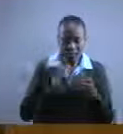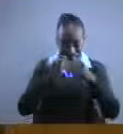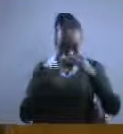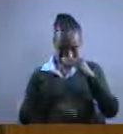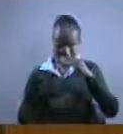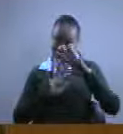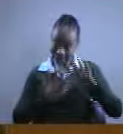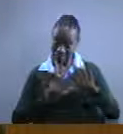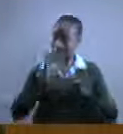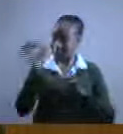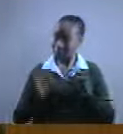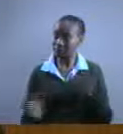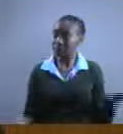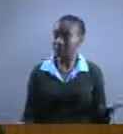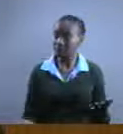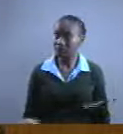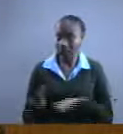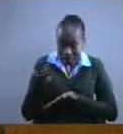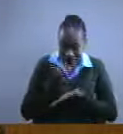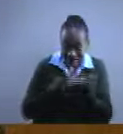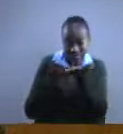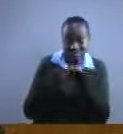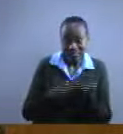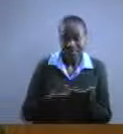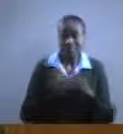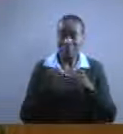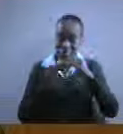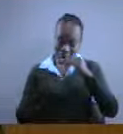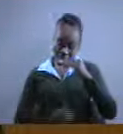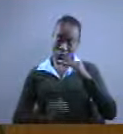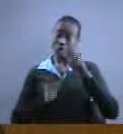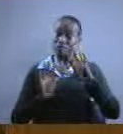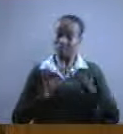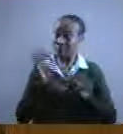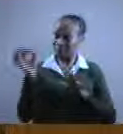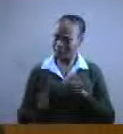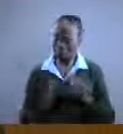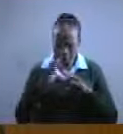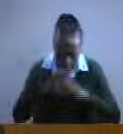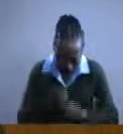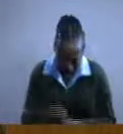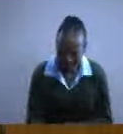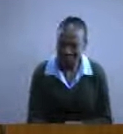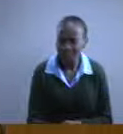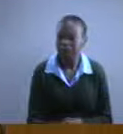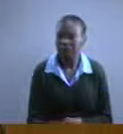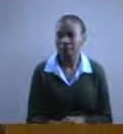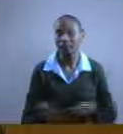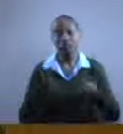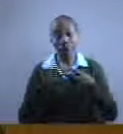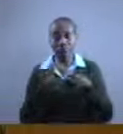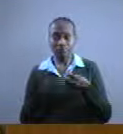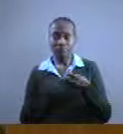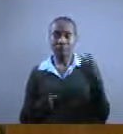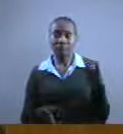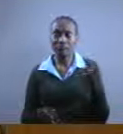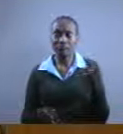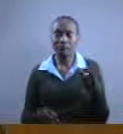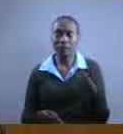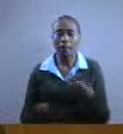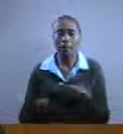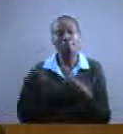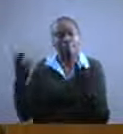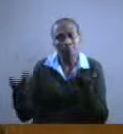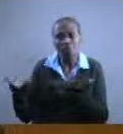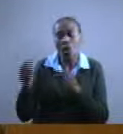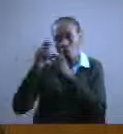talk about how we get to that below 10% number and focus our minds on that. Secondly, Mr. Harris, the